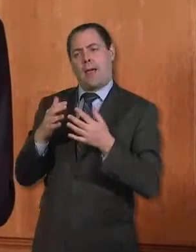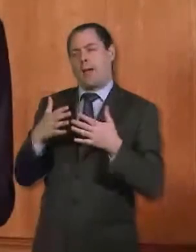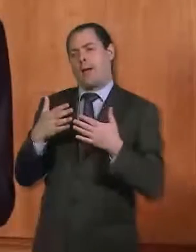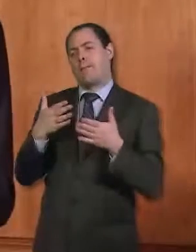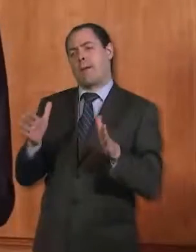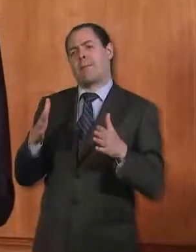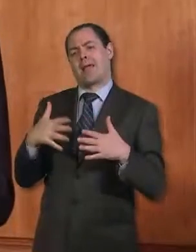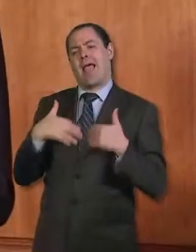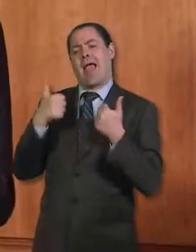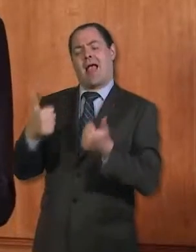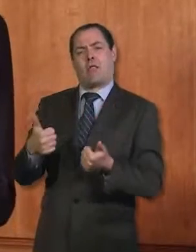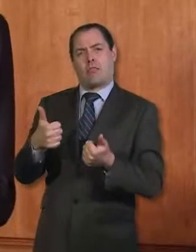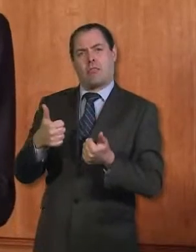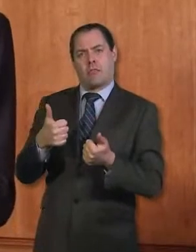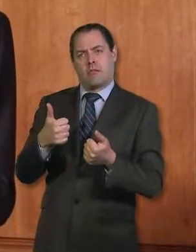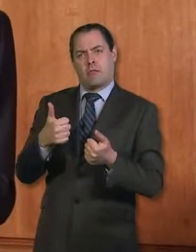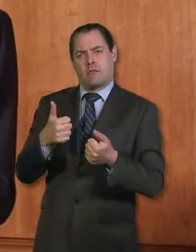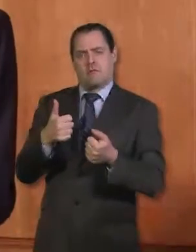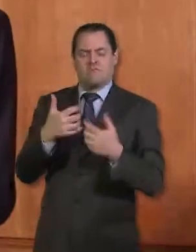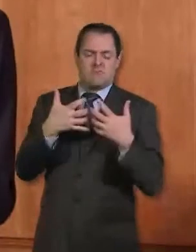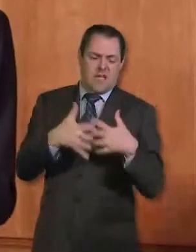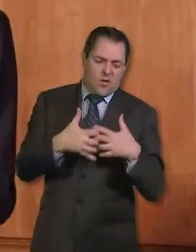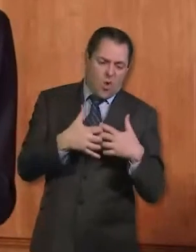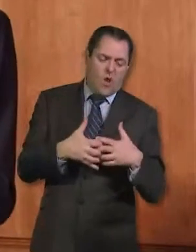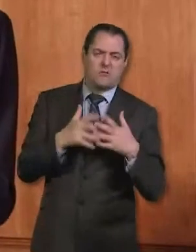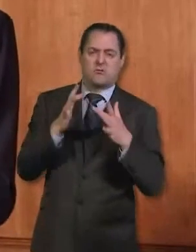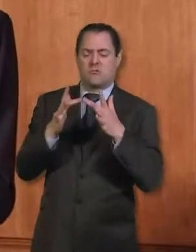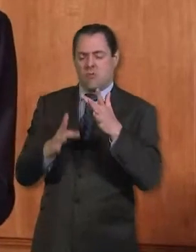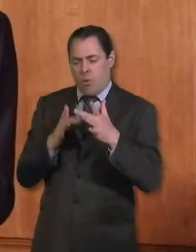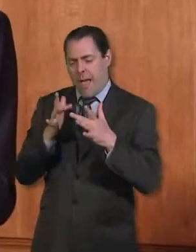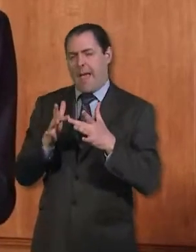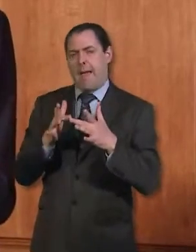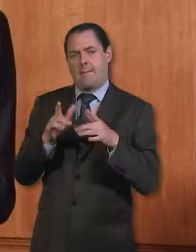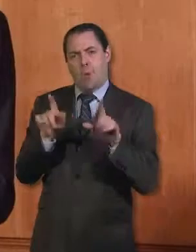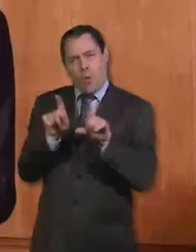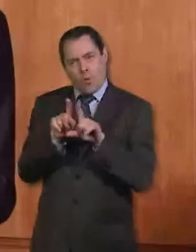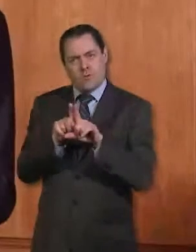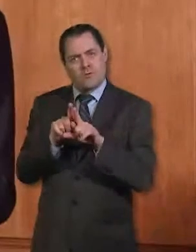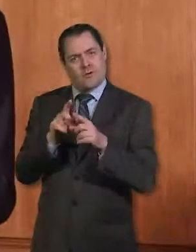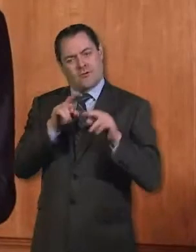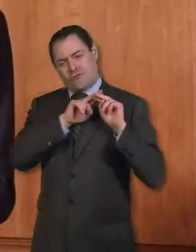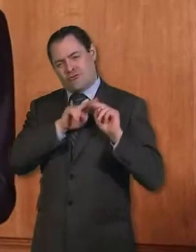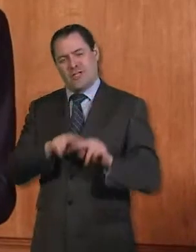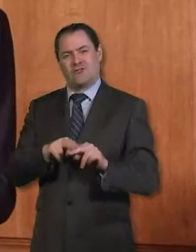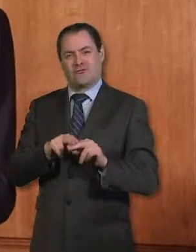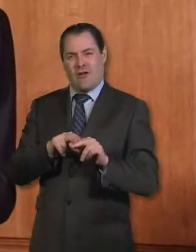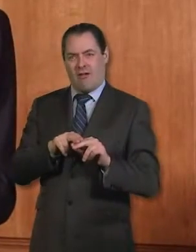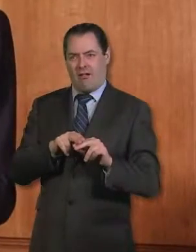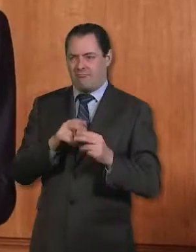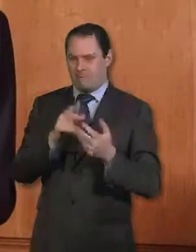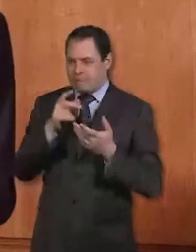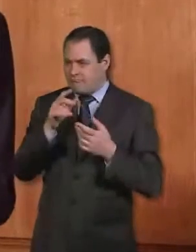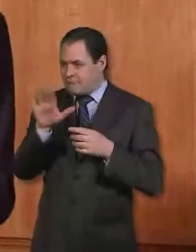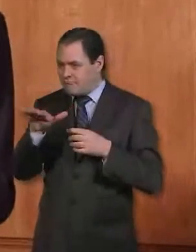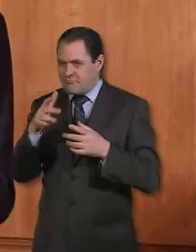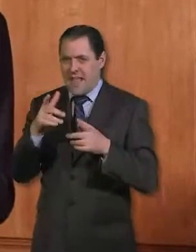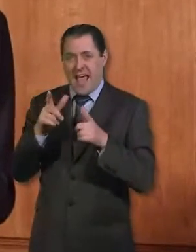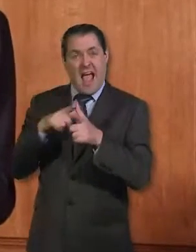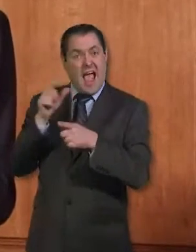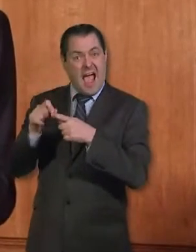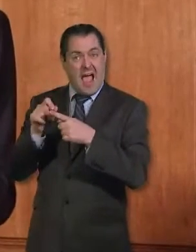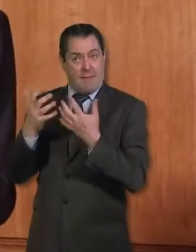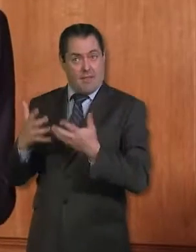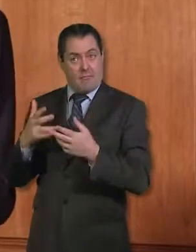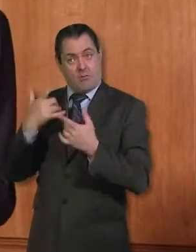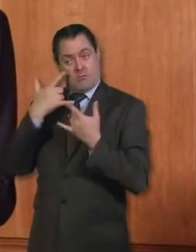technology, a web-based function, but also, as people will know, there is an app in trial in the Isle of Wight as well. So there's a